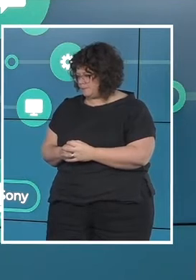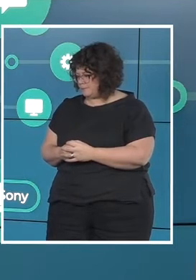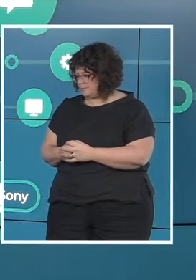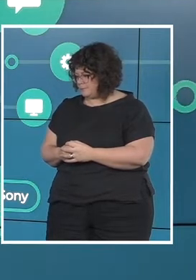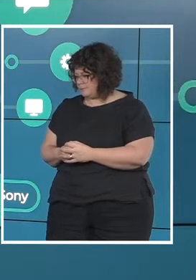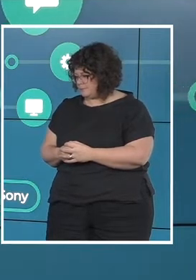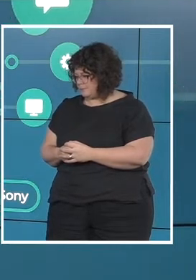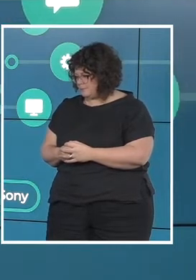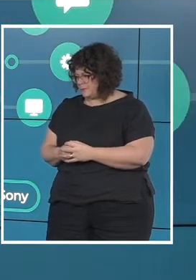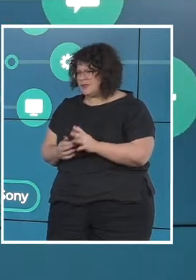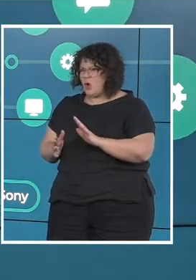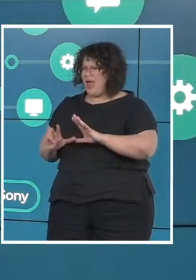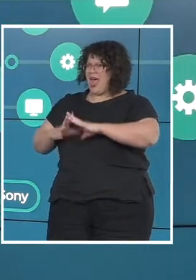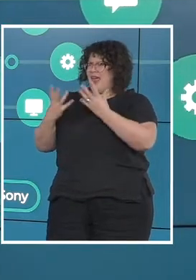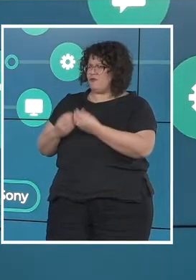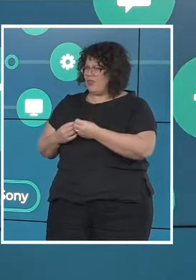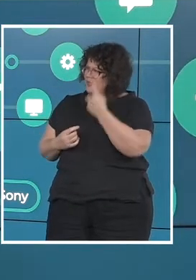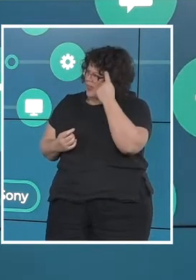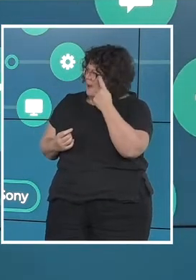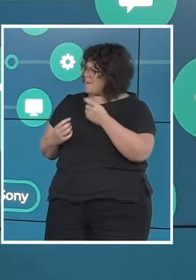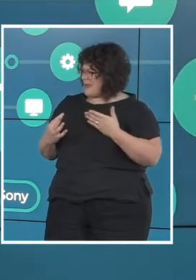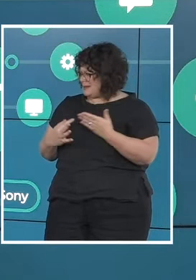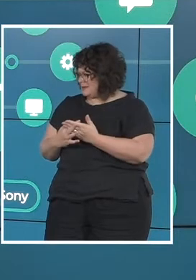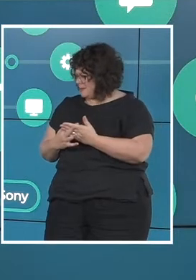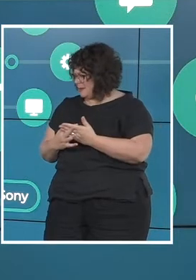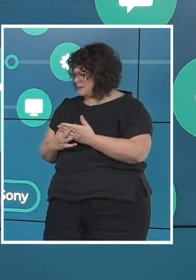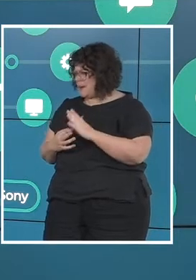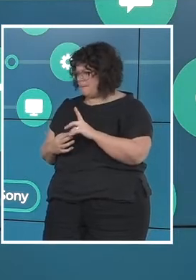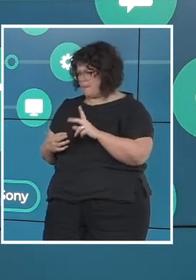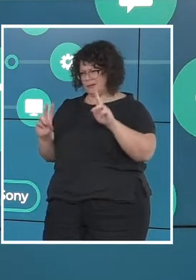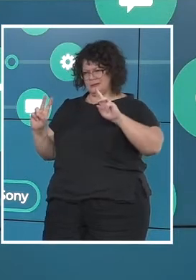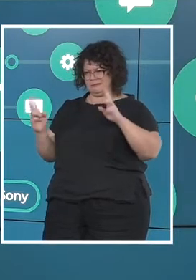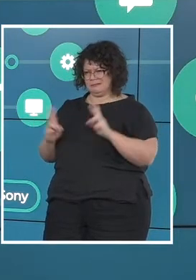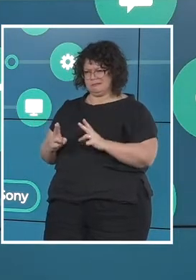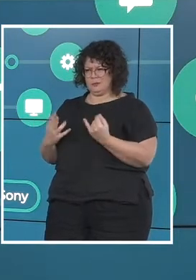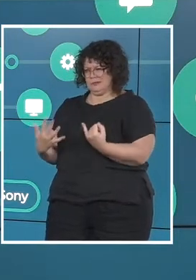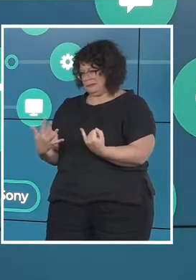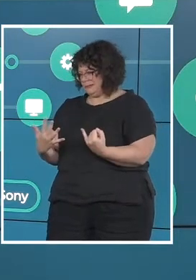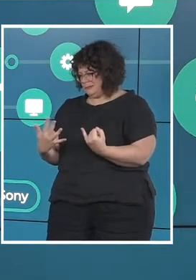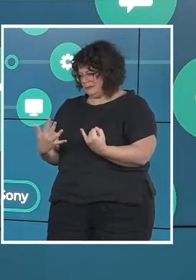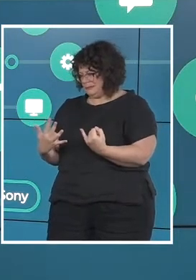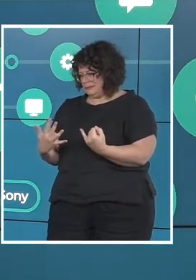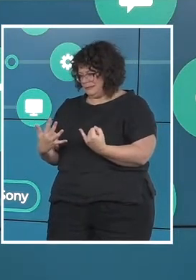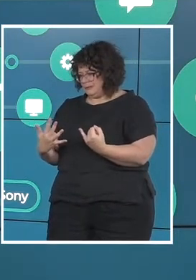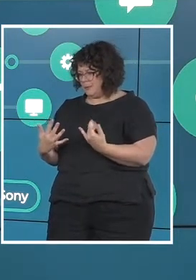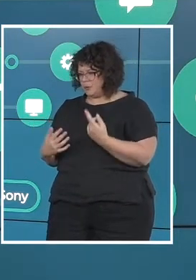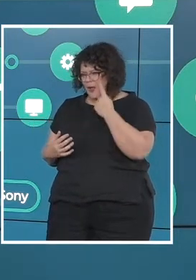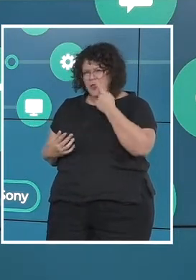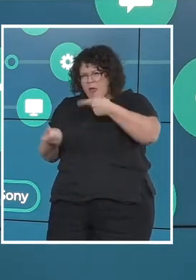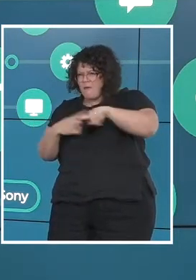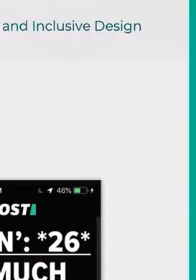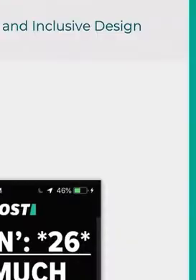these 6 because we think everybody can look for these. So one thing is video captions. All of our videos should have